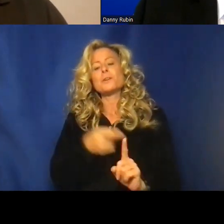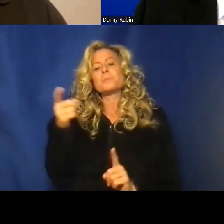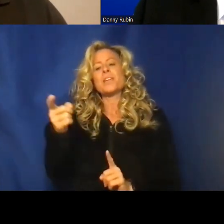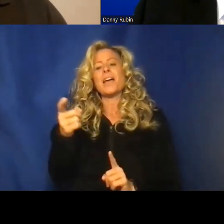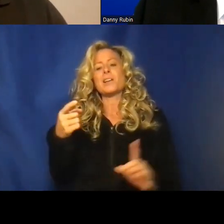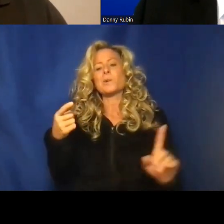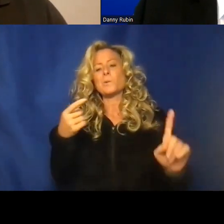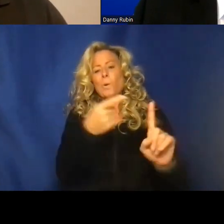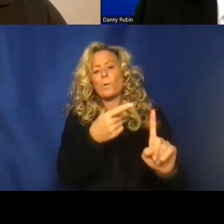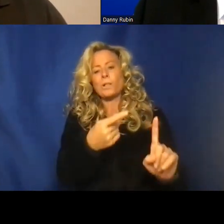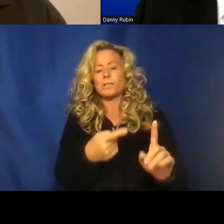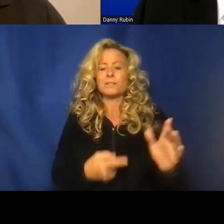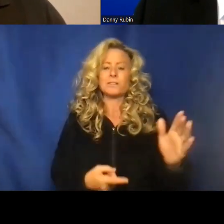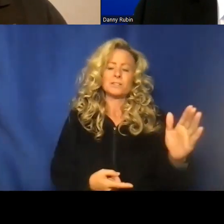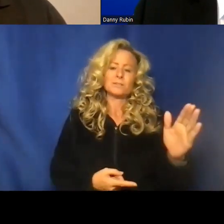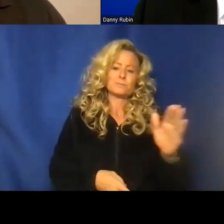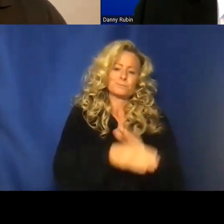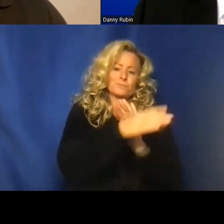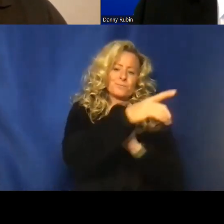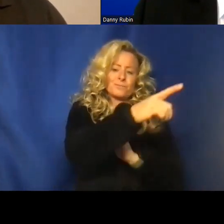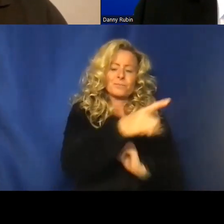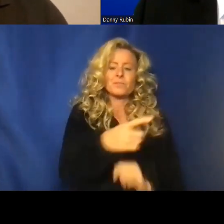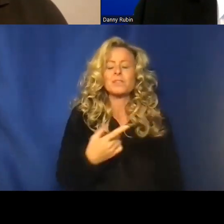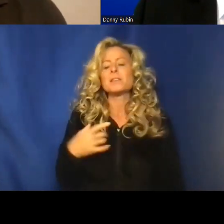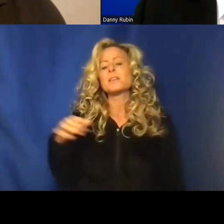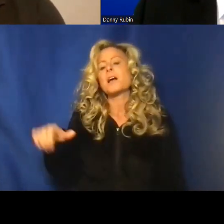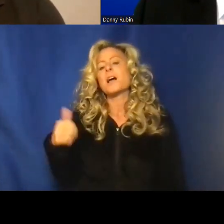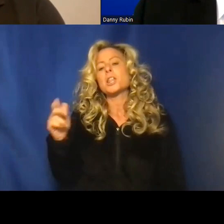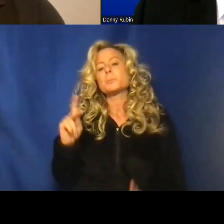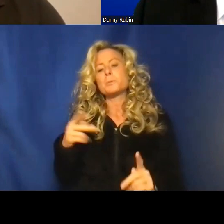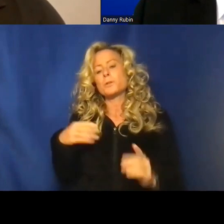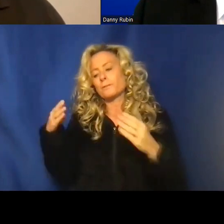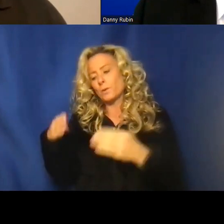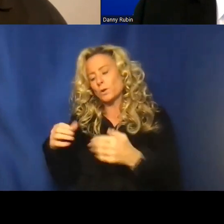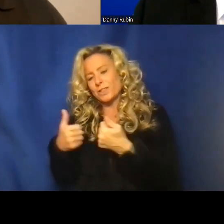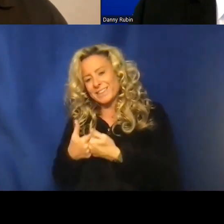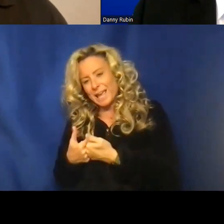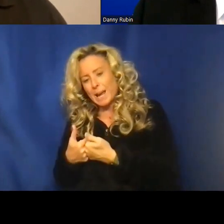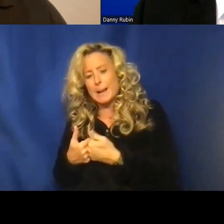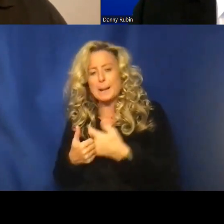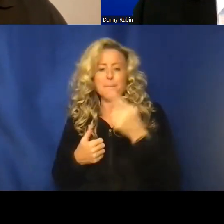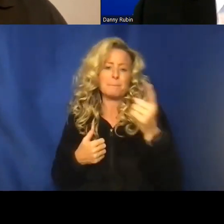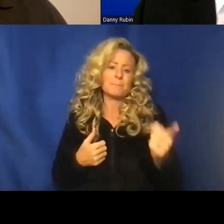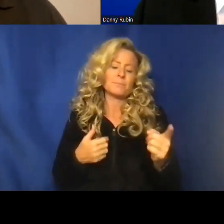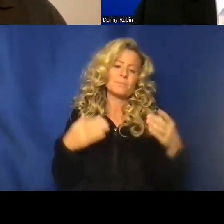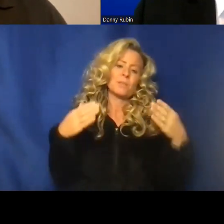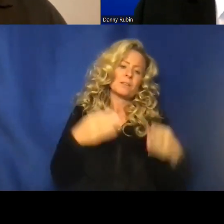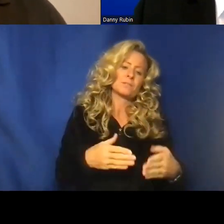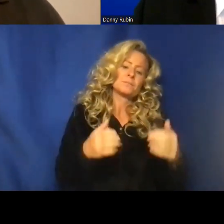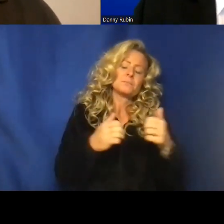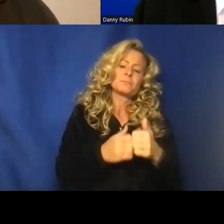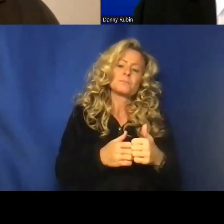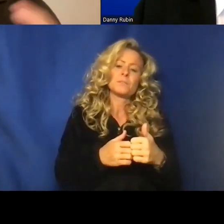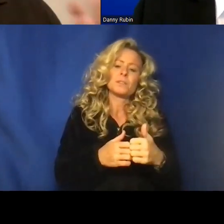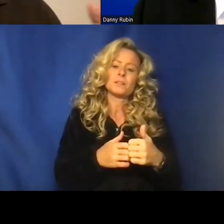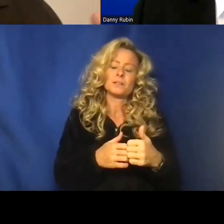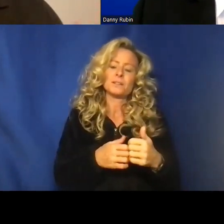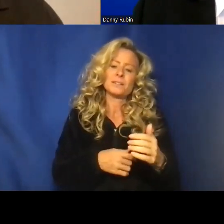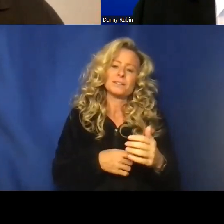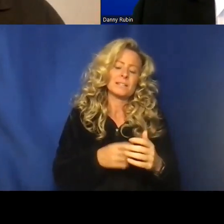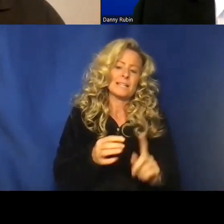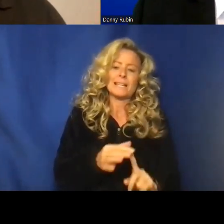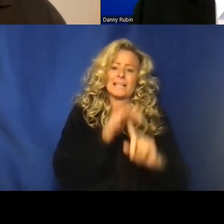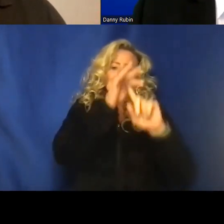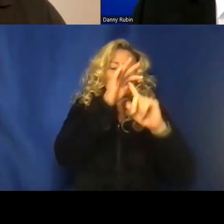scored. Some of them, like us, are trying to focus more on the game. Other ones are focusing more on some sort of special event